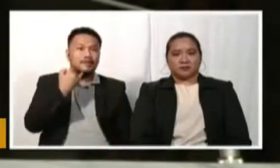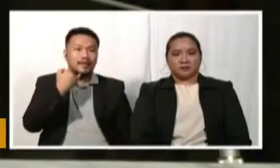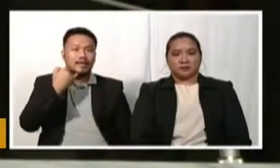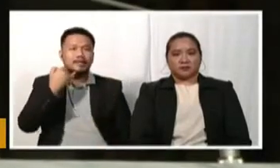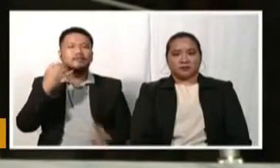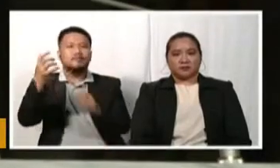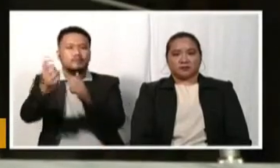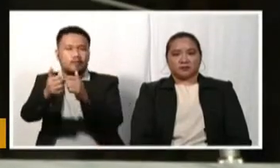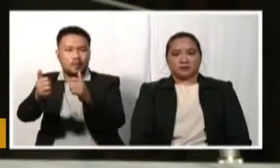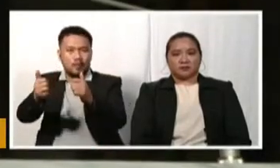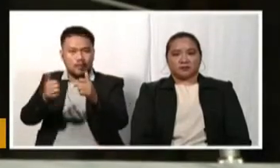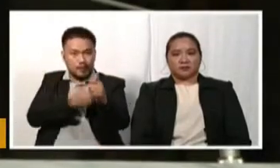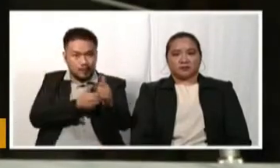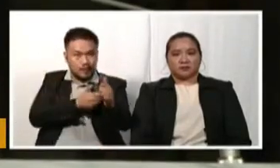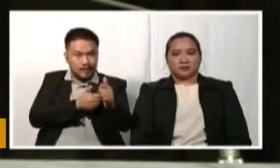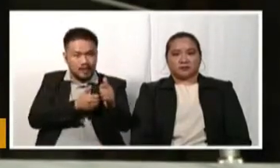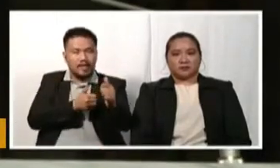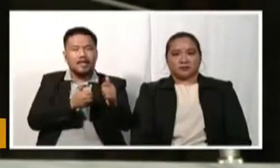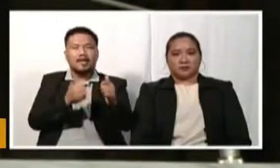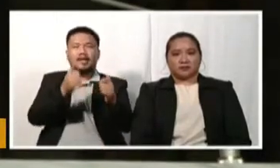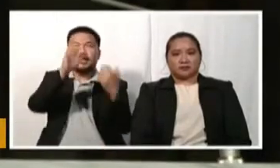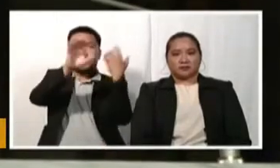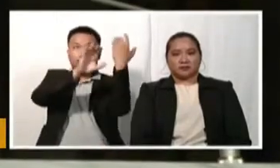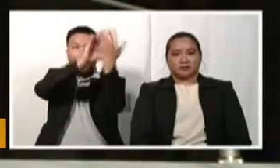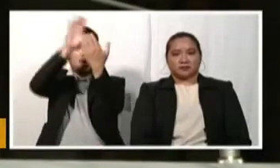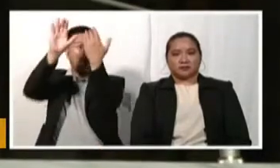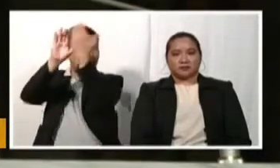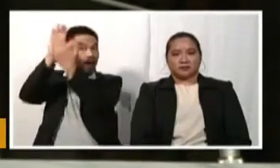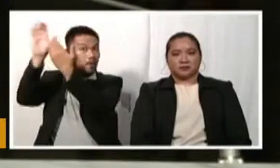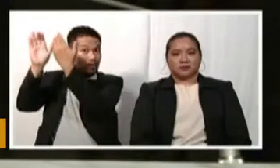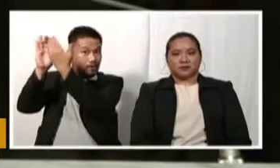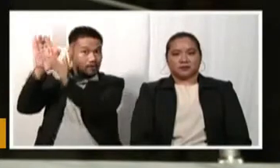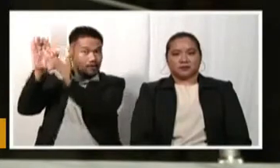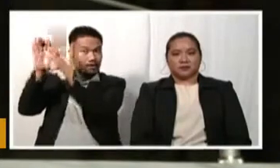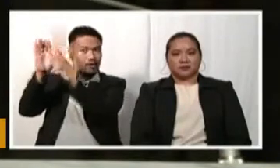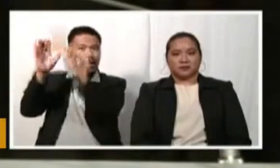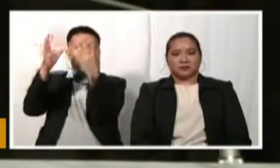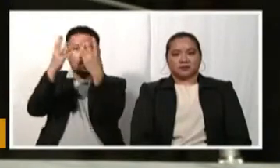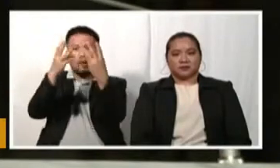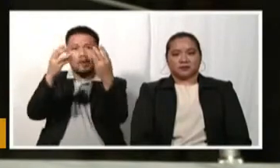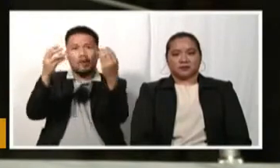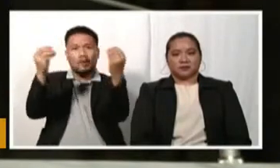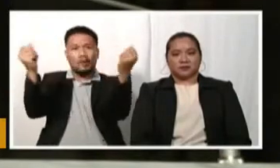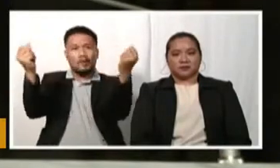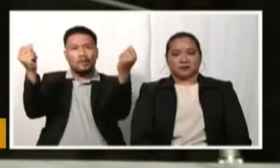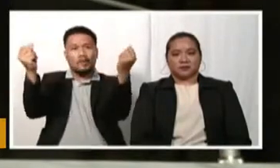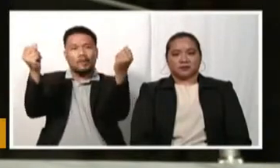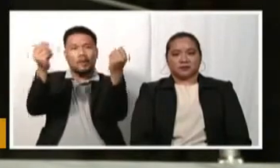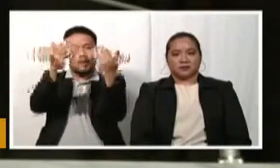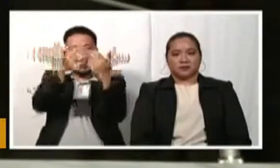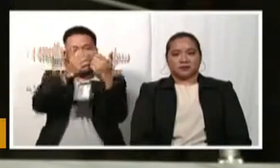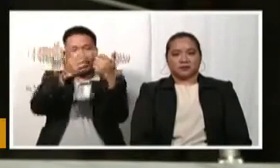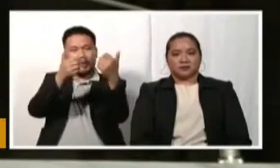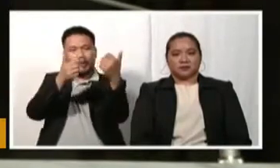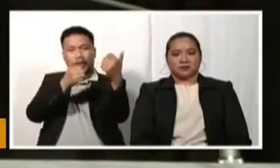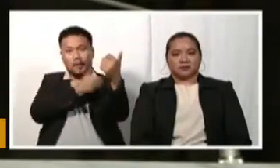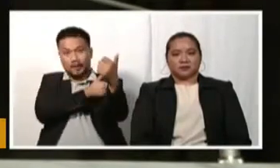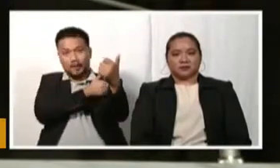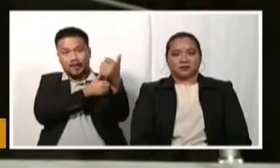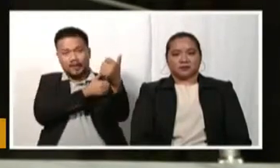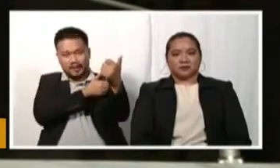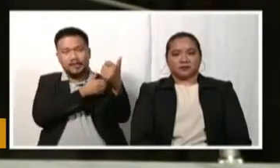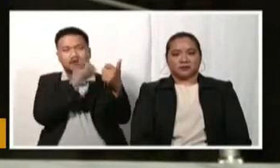them, the column of cloud also, leaving the front, took up its